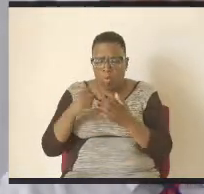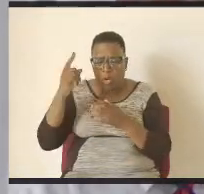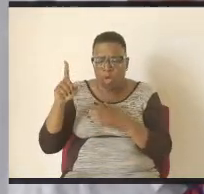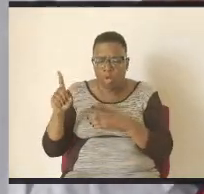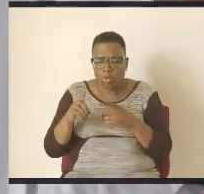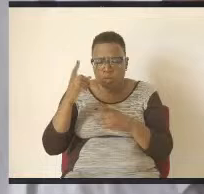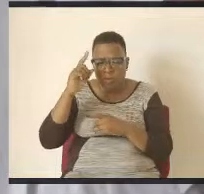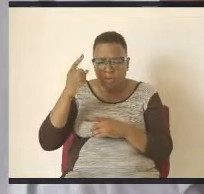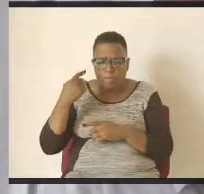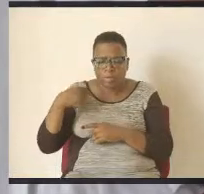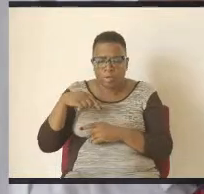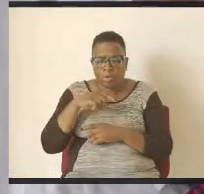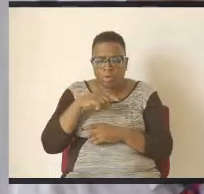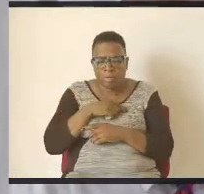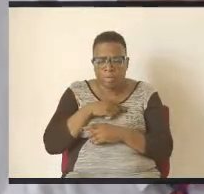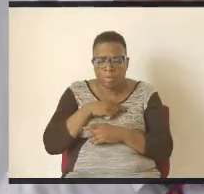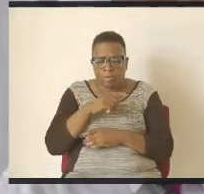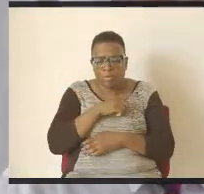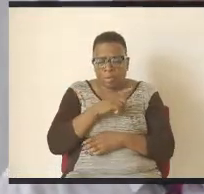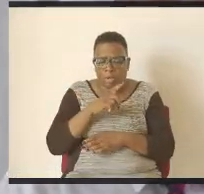And Lord,